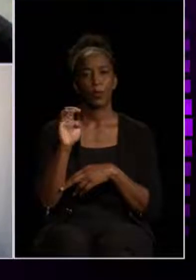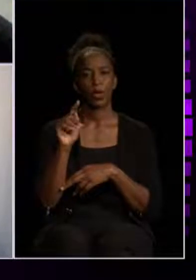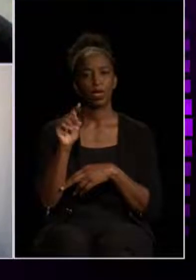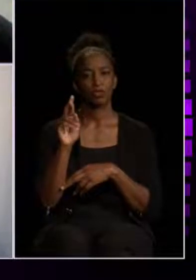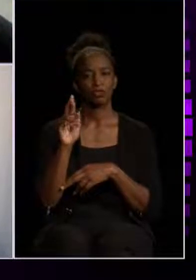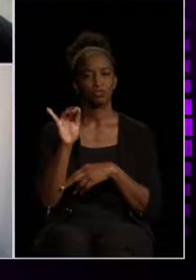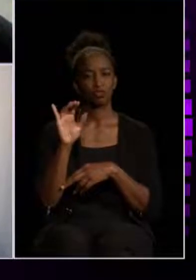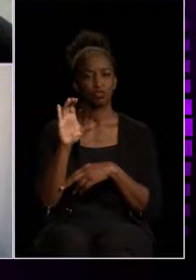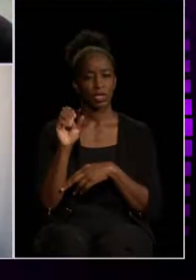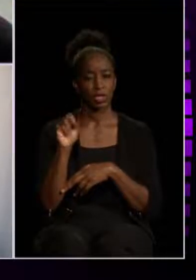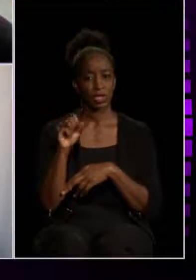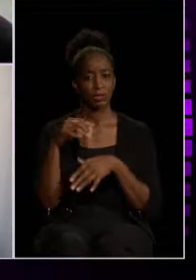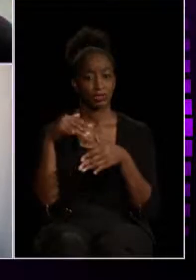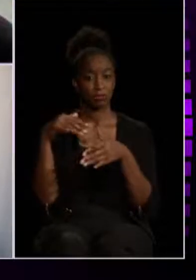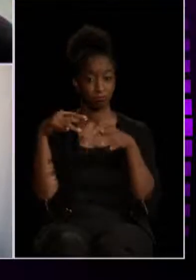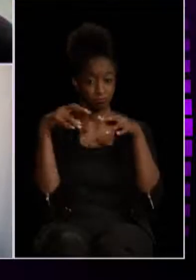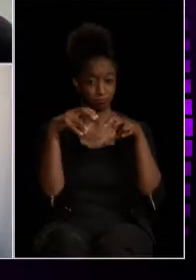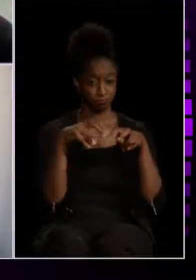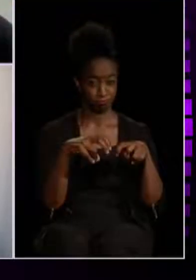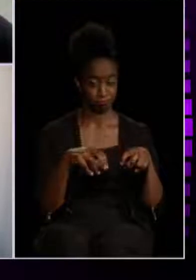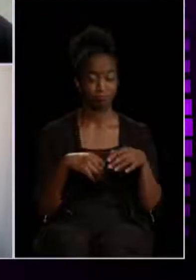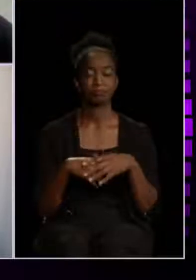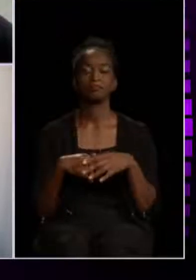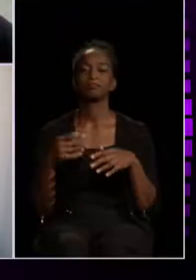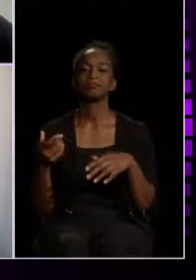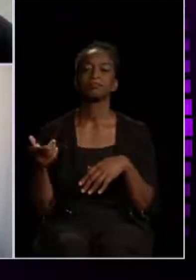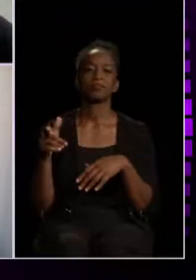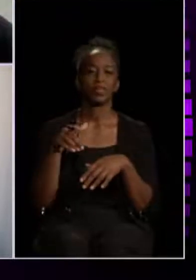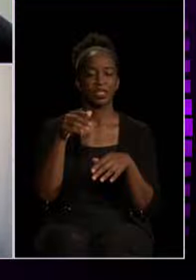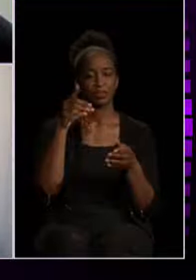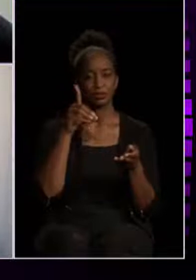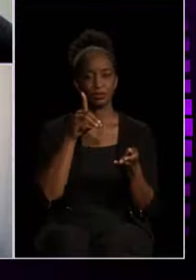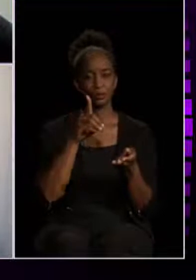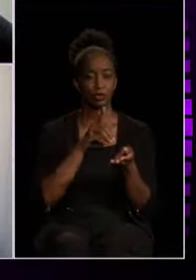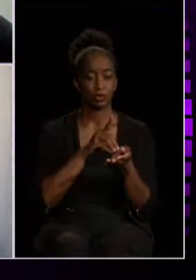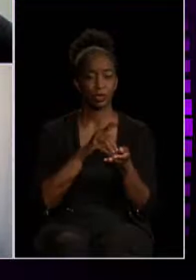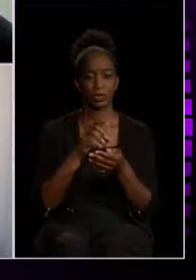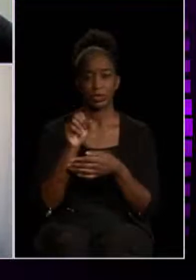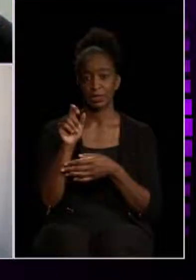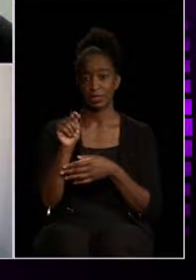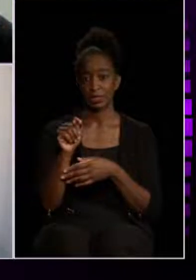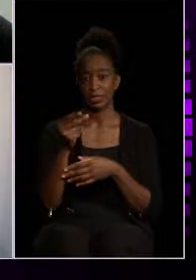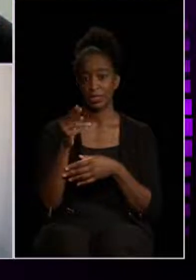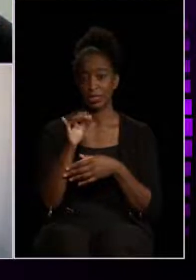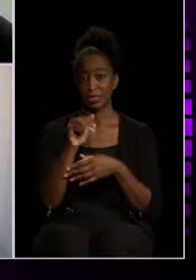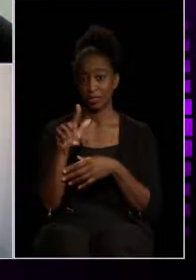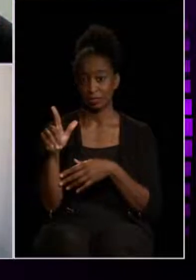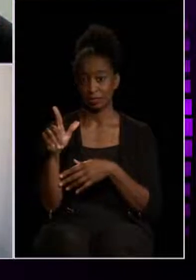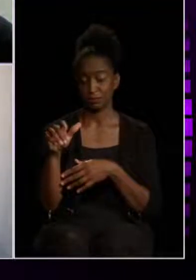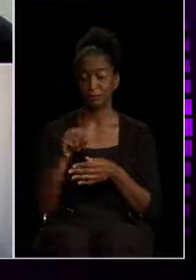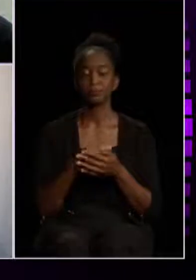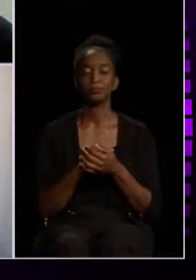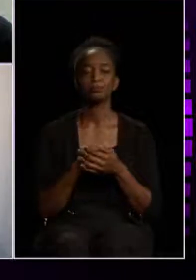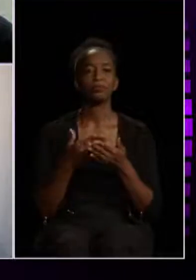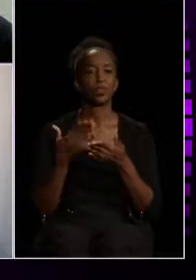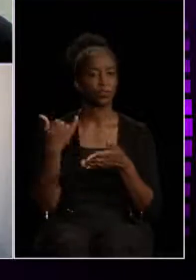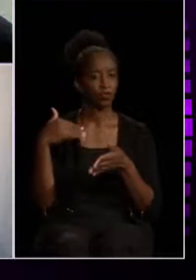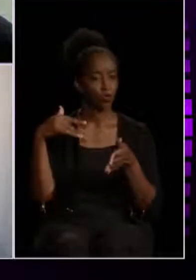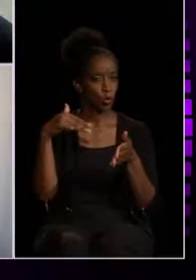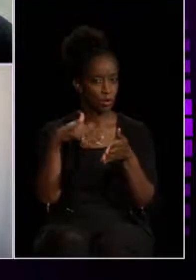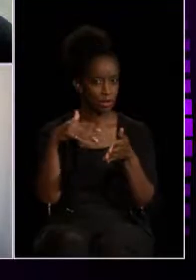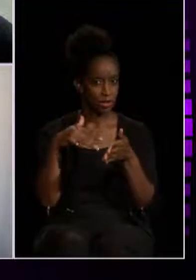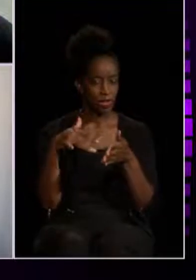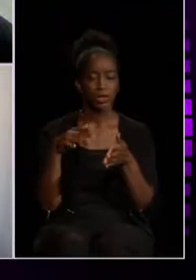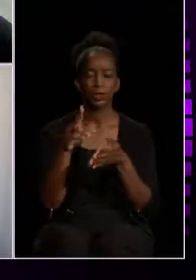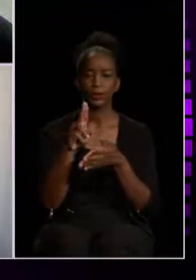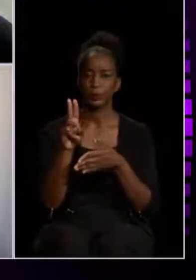Next up, we have Dr. Keo Ford St. Hill. She is a product of the University of the West Indies, having studied at both Mona and